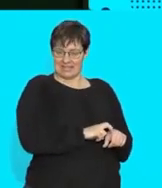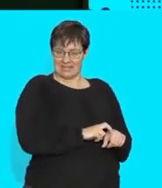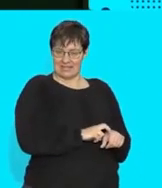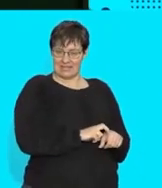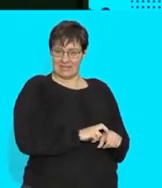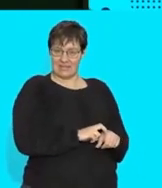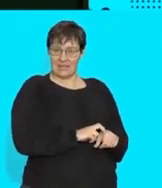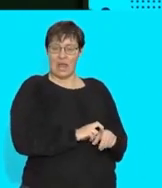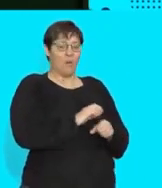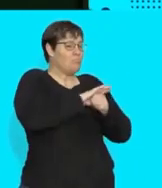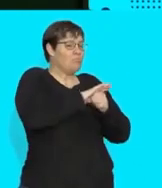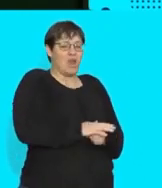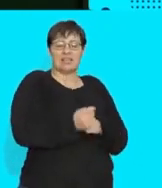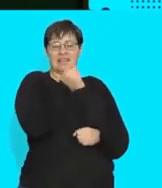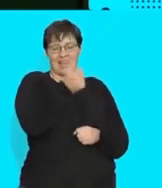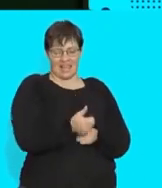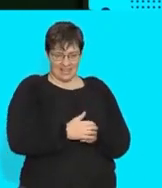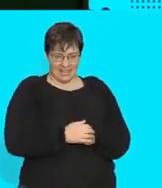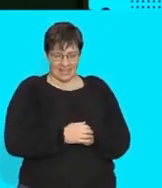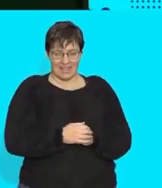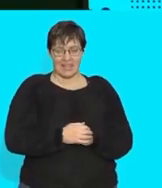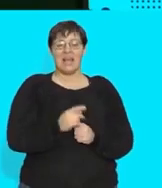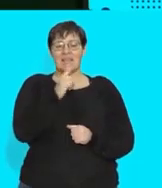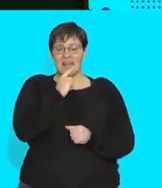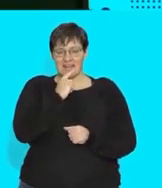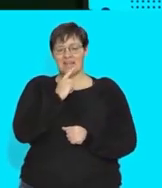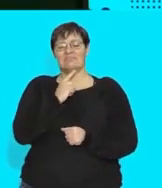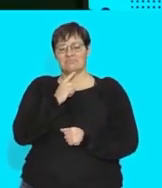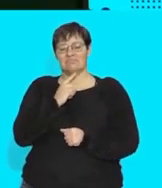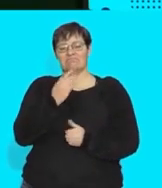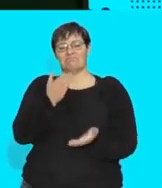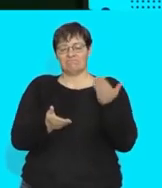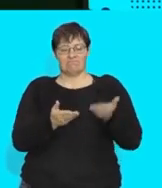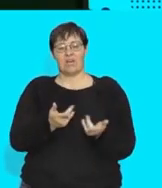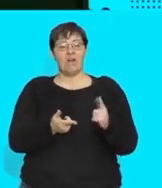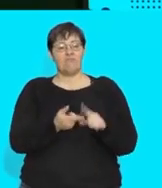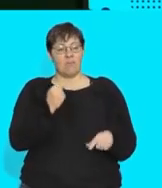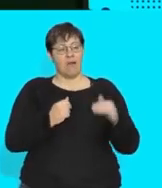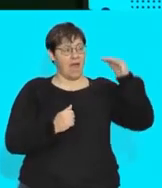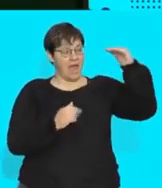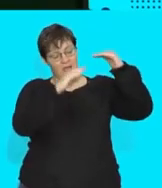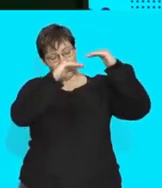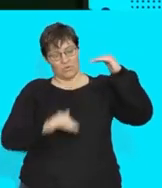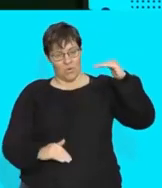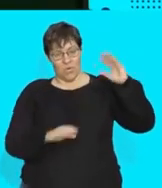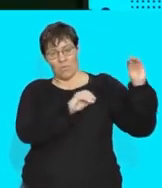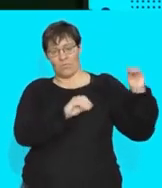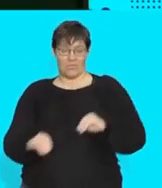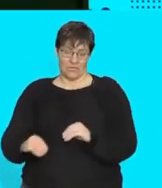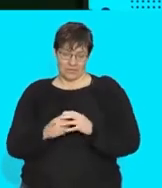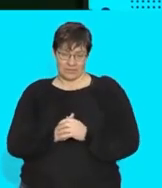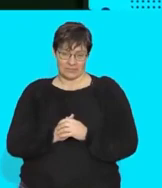And again, we have this concentration gradient when air can move from high to a low. Exactly the same as